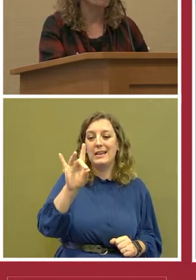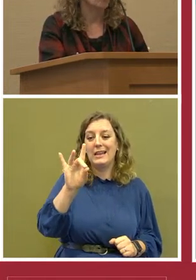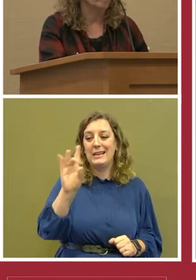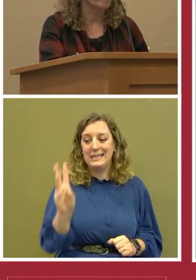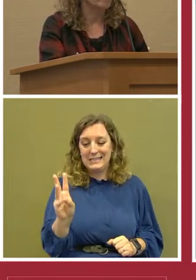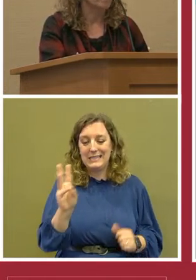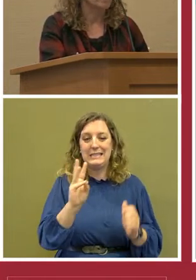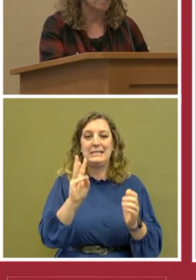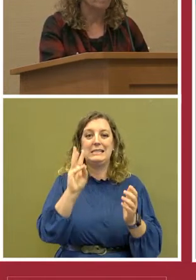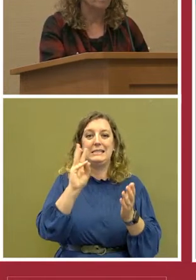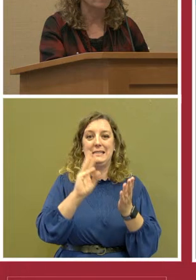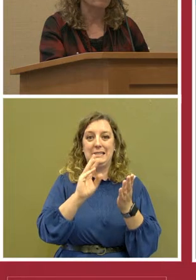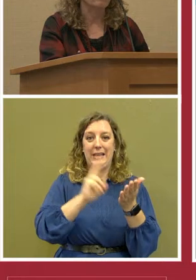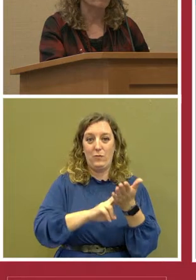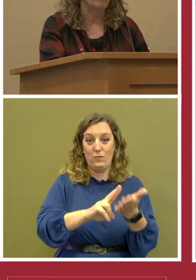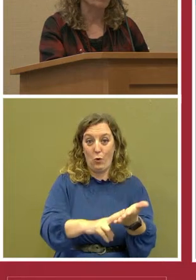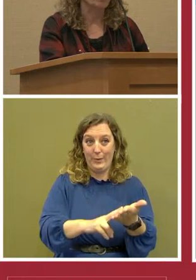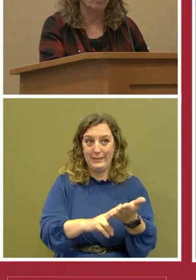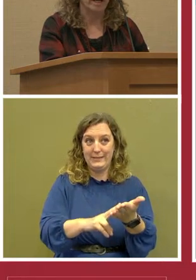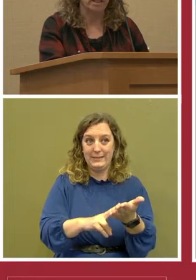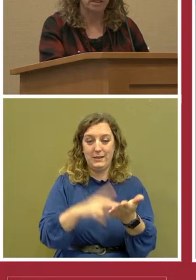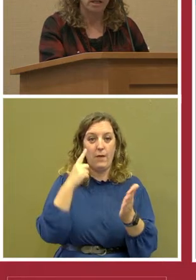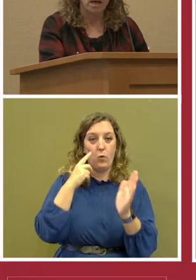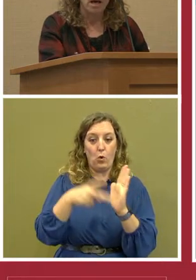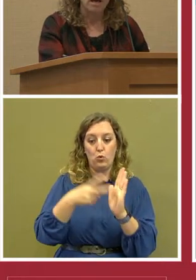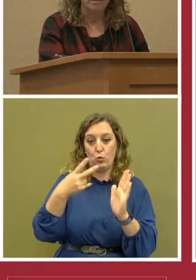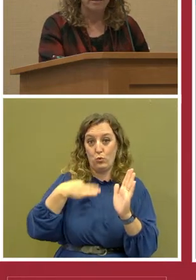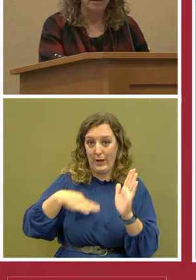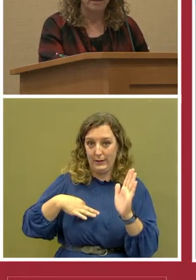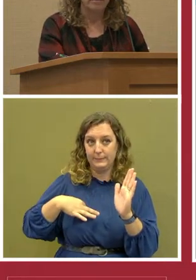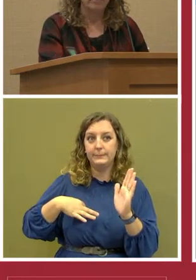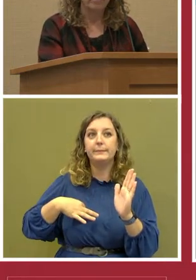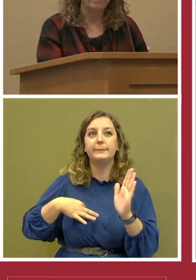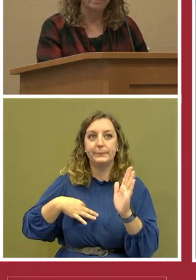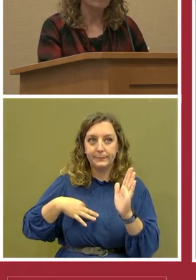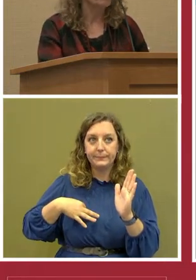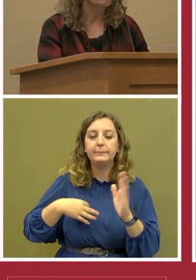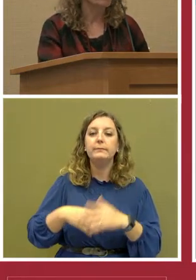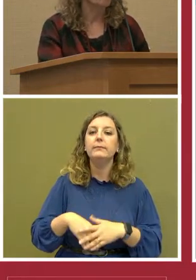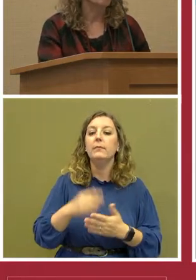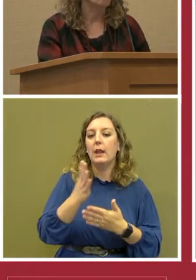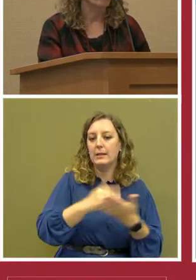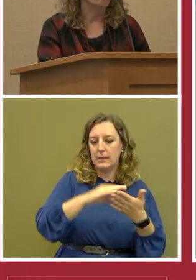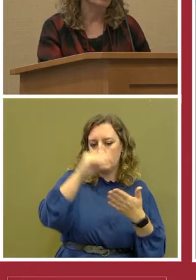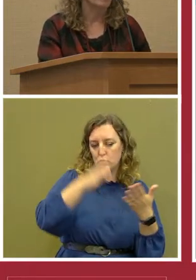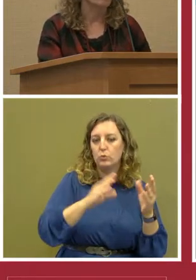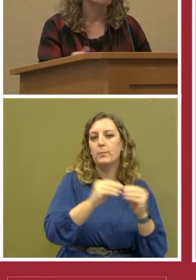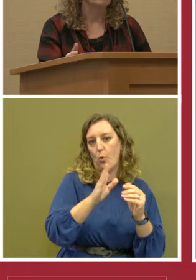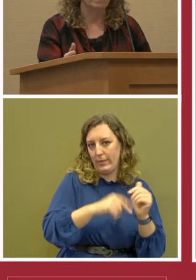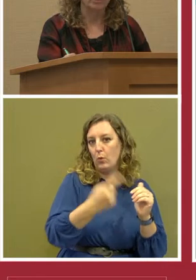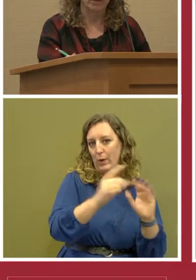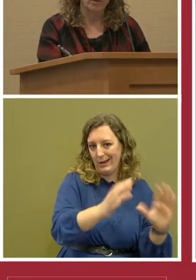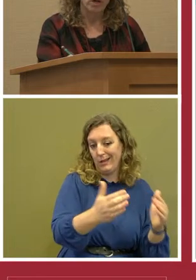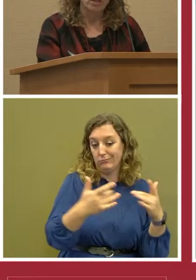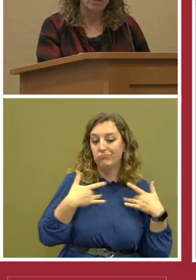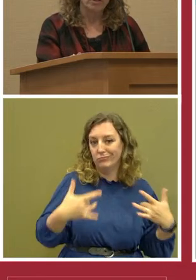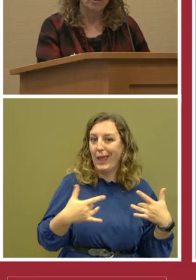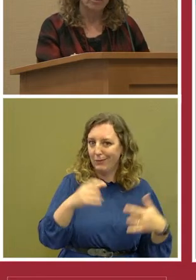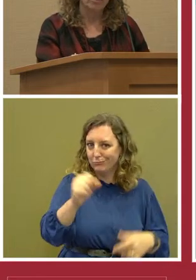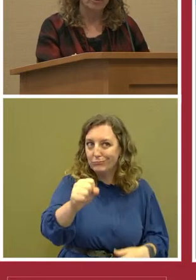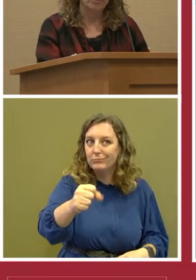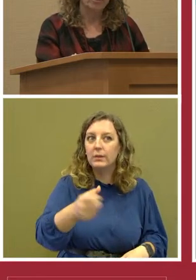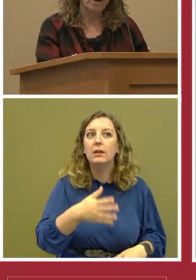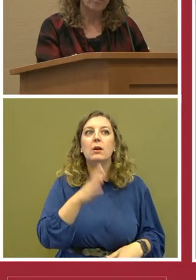686 enrollments in classes that were dual credit. Some students enroll in more than one class. Often they do.